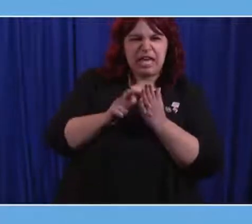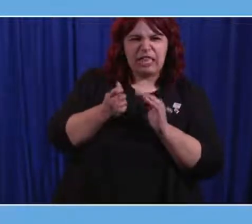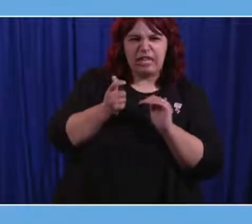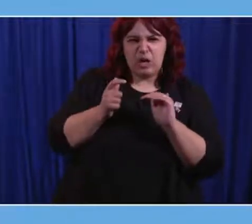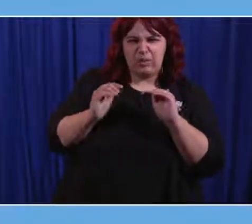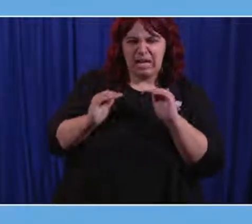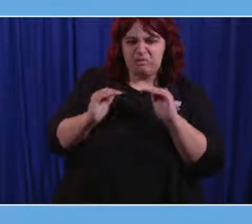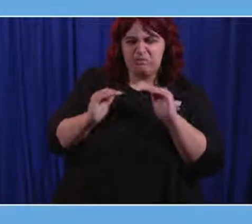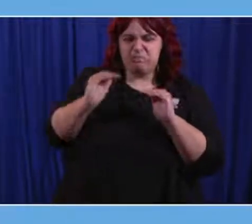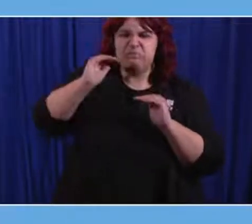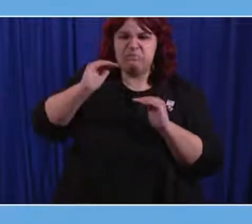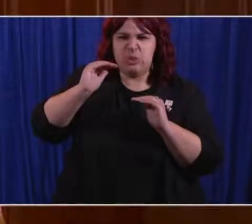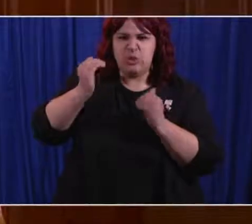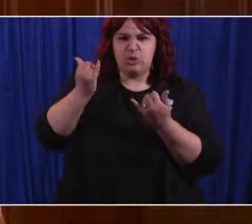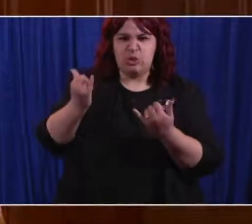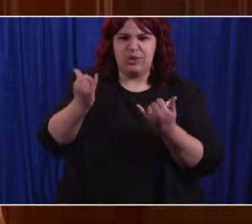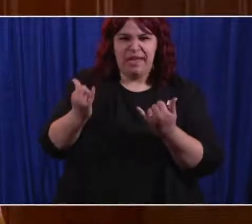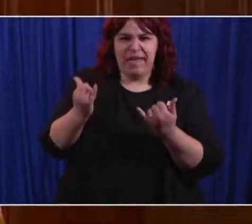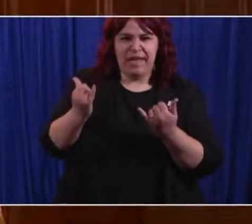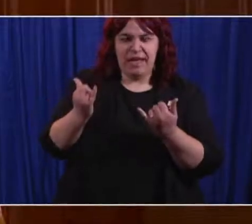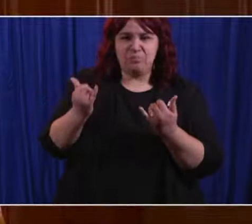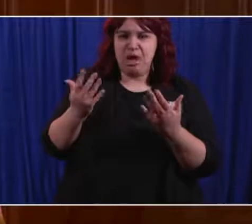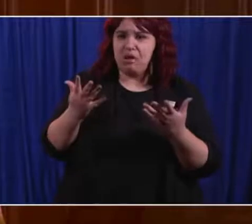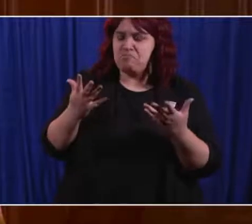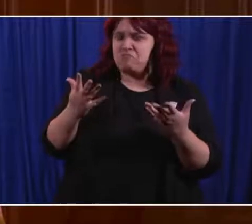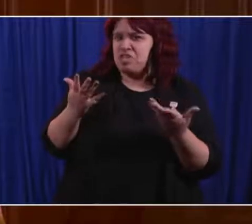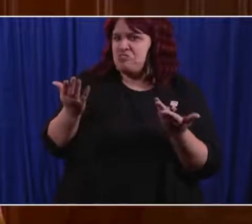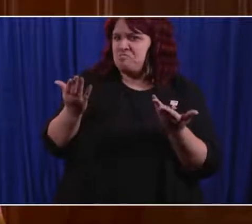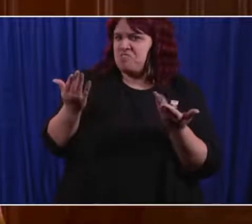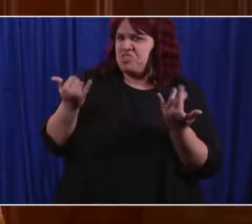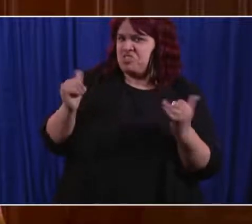still a fairly flat number.